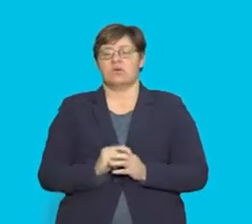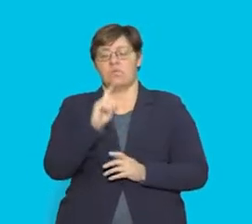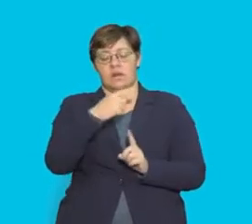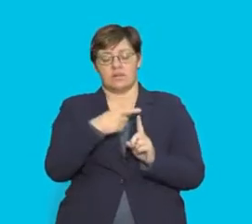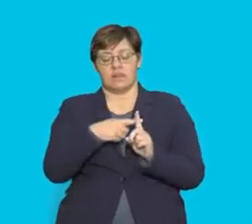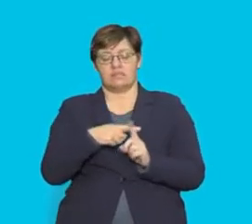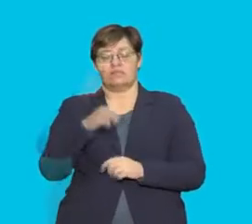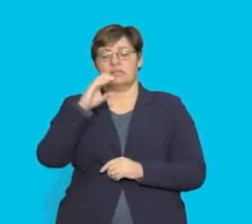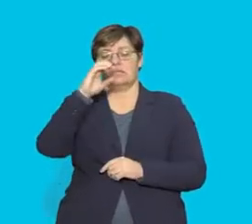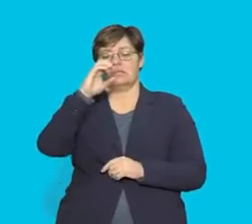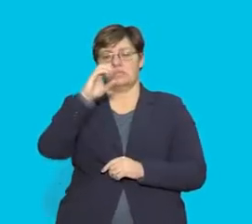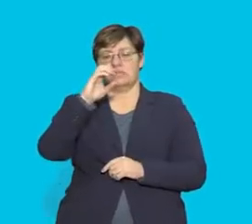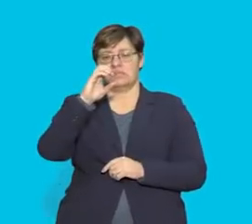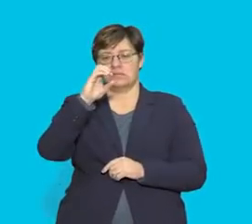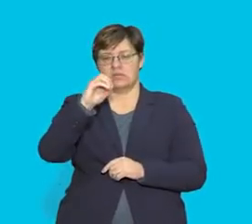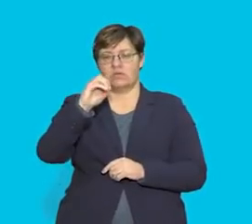plus